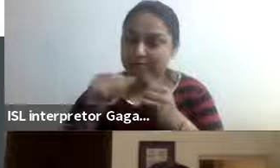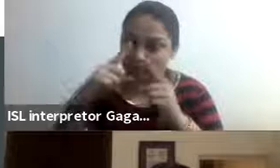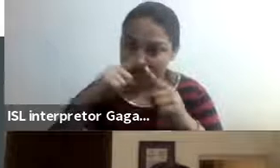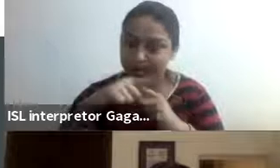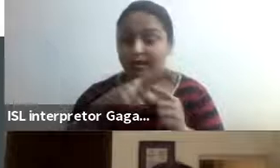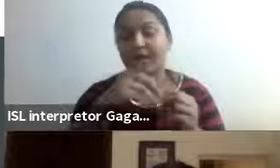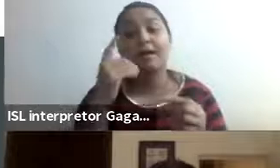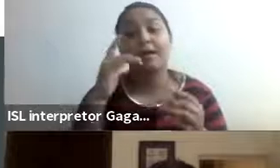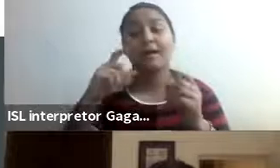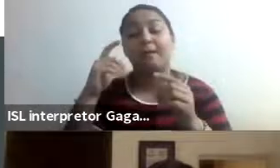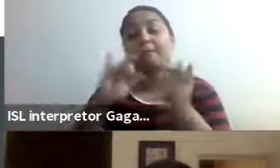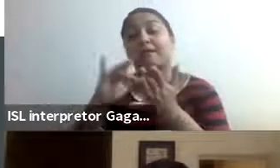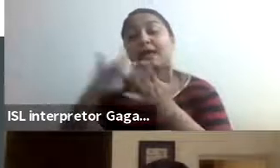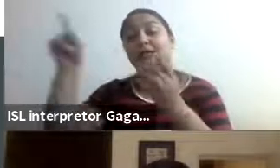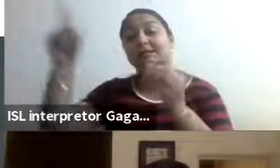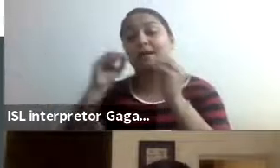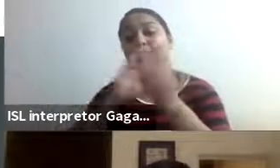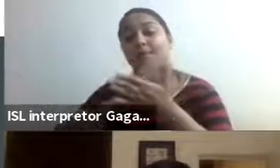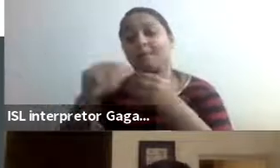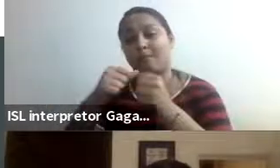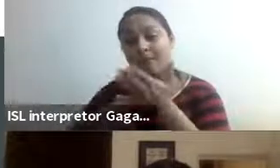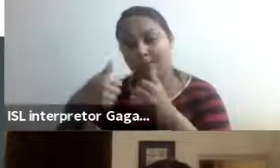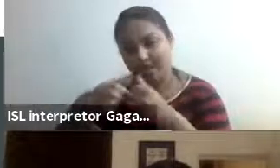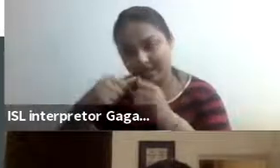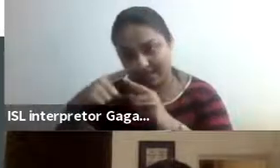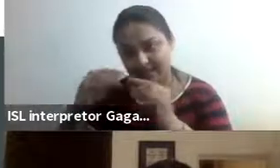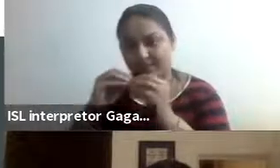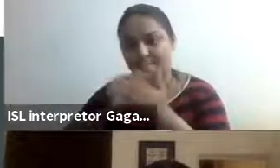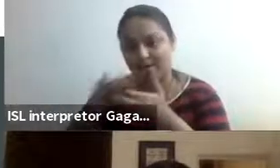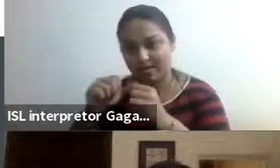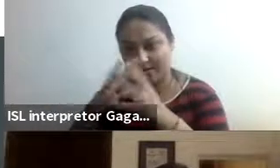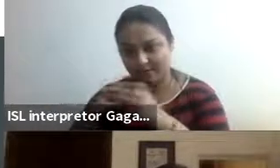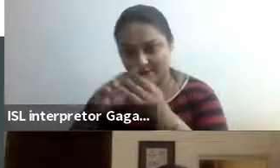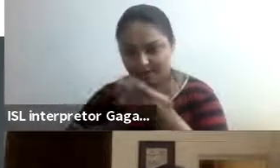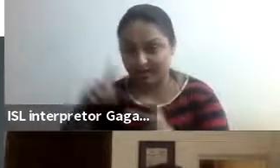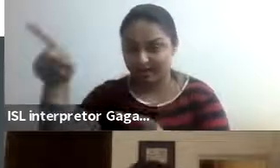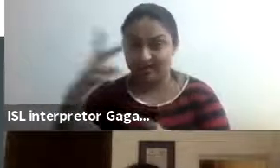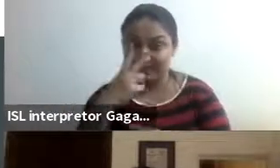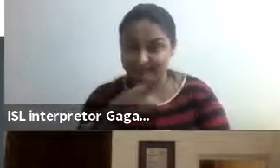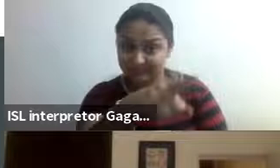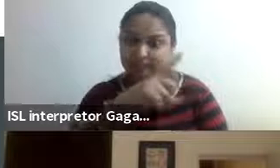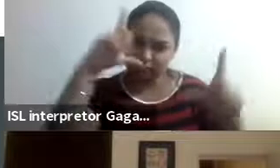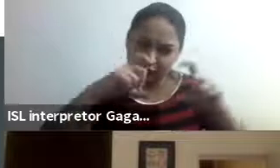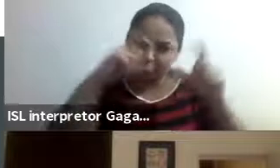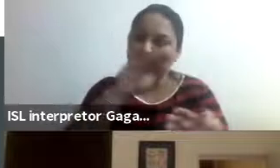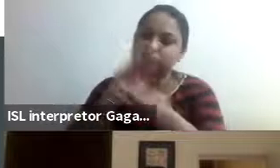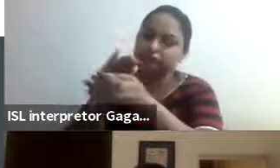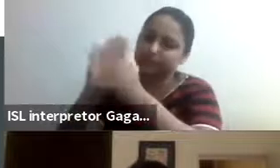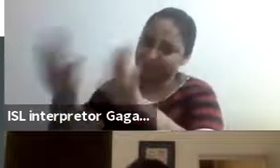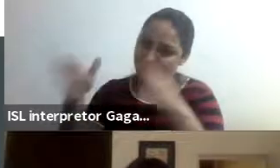Bharat Bhavan. One of them is part of the exhibition. You can see it, the one that my cursor is at. But very few of these